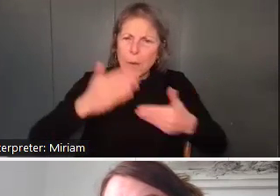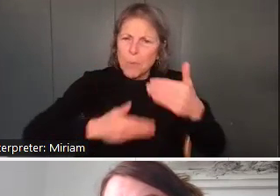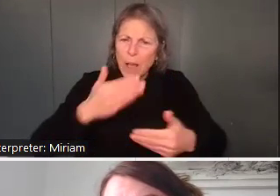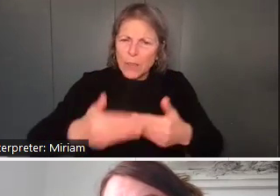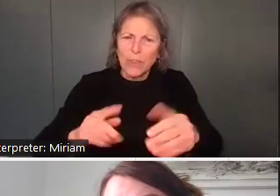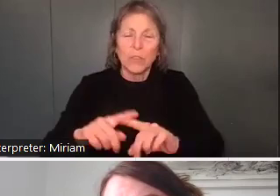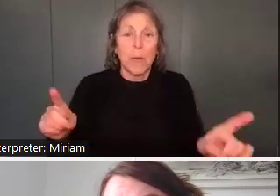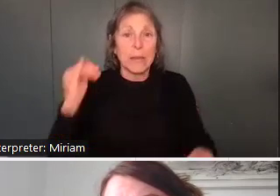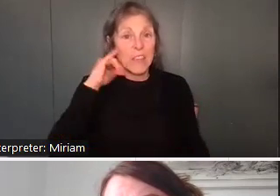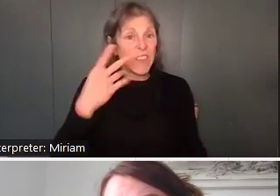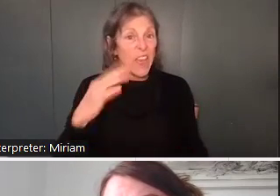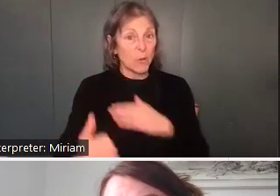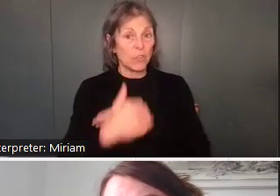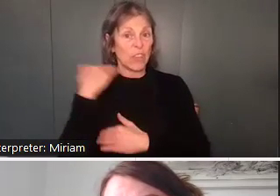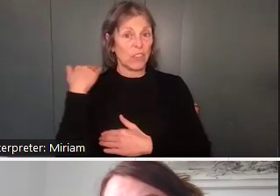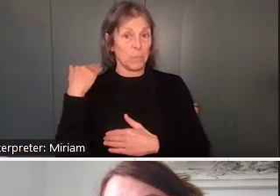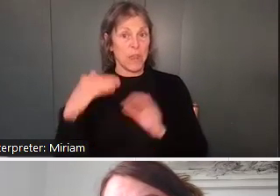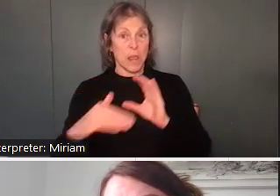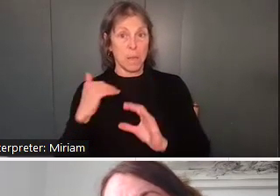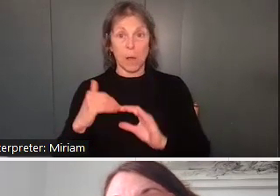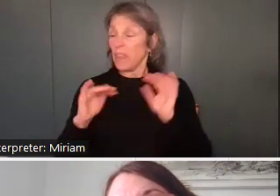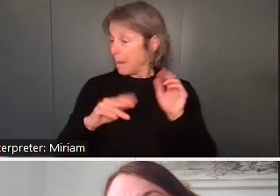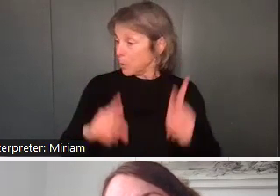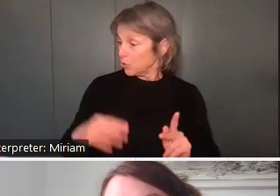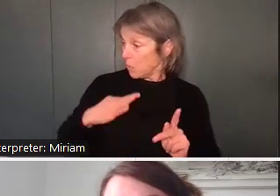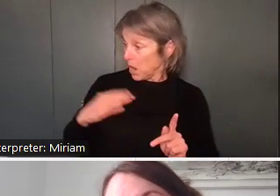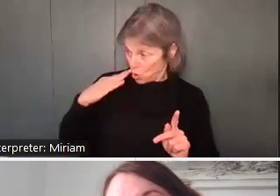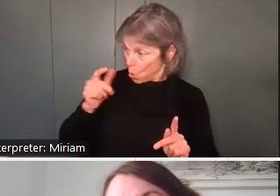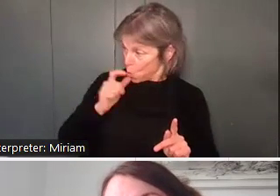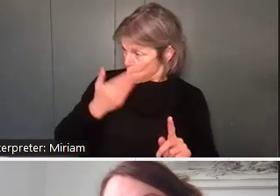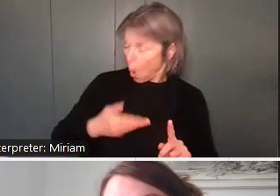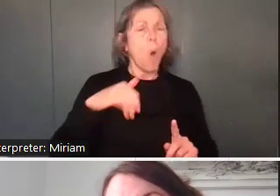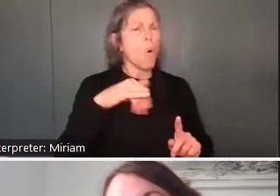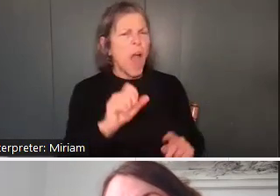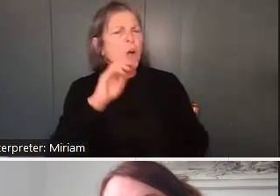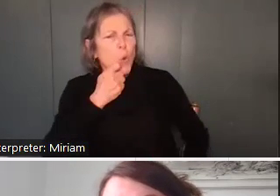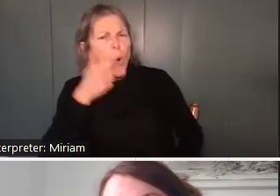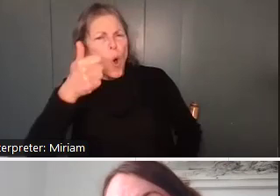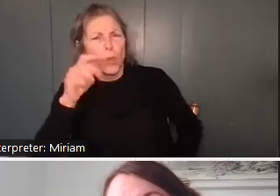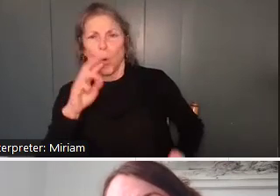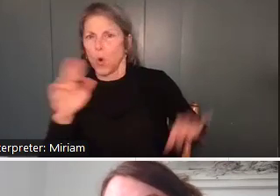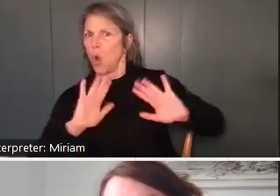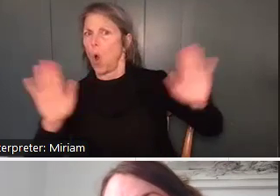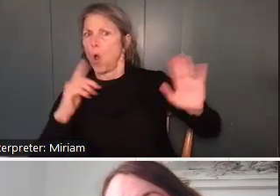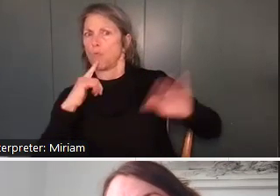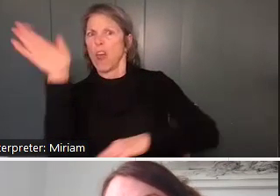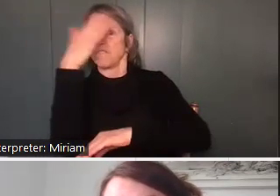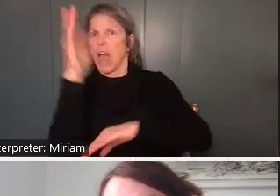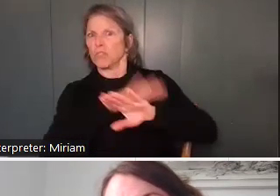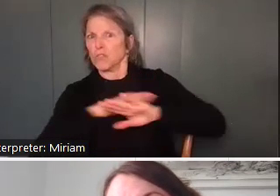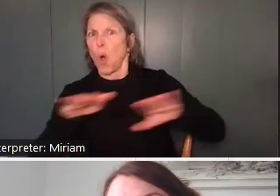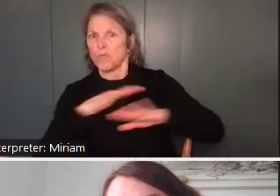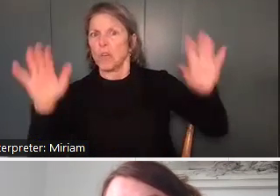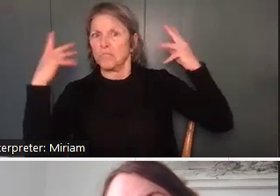shoots me an email like, so-and-so applied, do you know them? Are they Right. cool? I can be like, yeah, they're cool, or whoa, red flags. Right. And not have